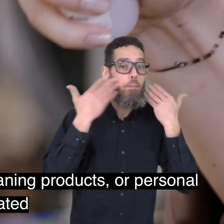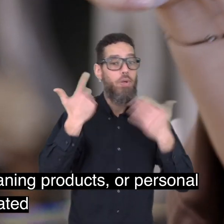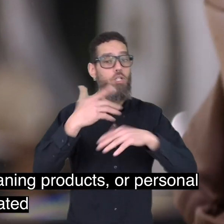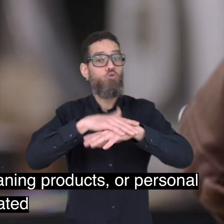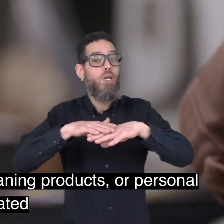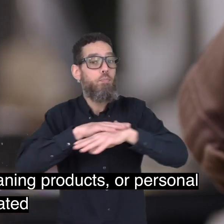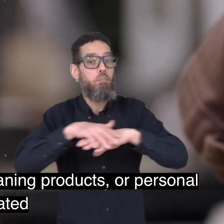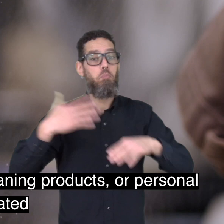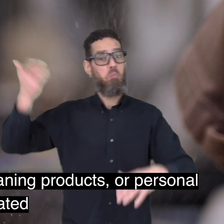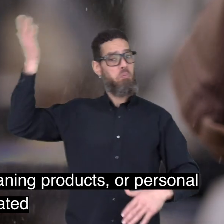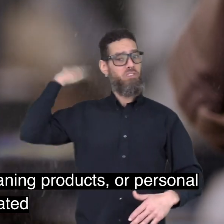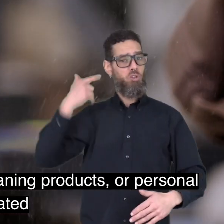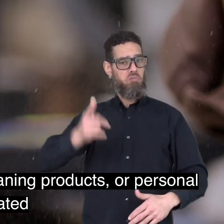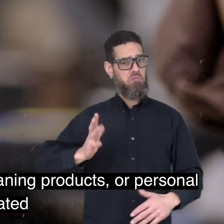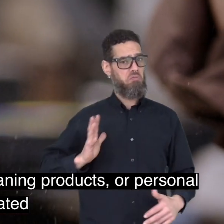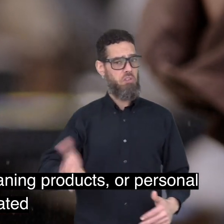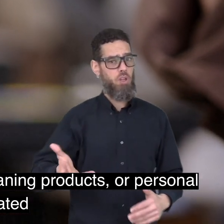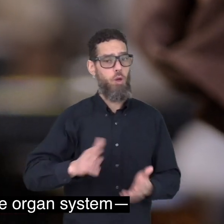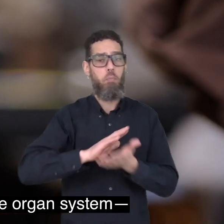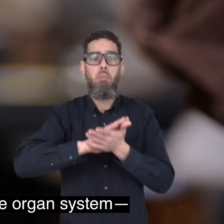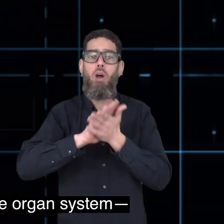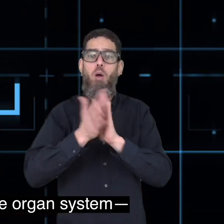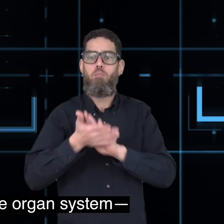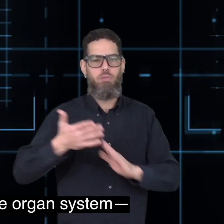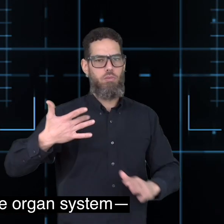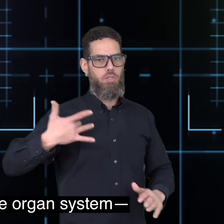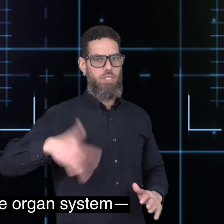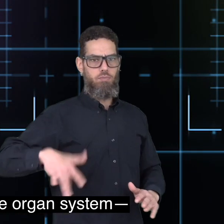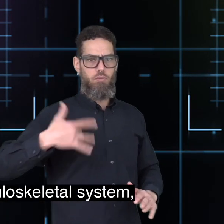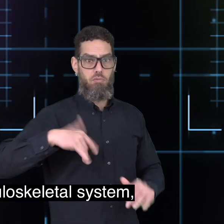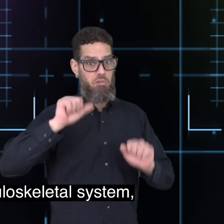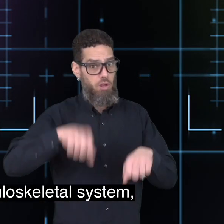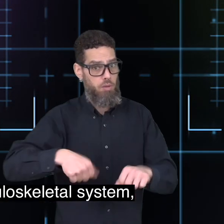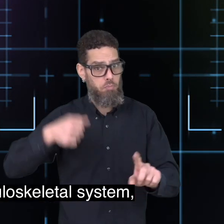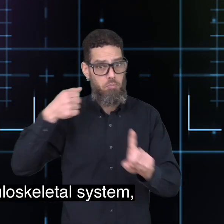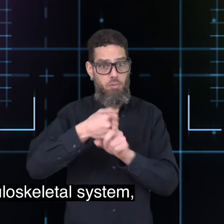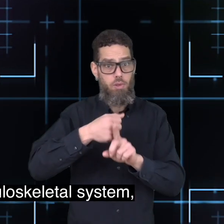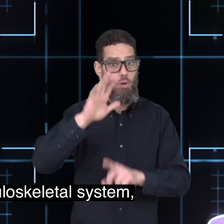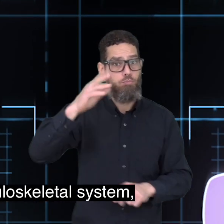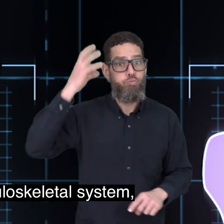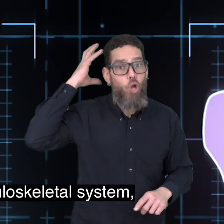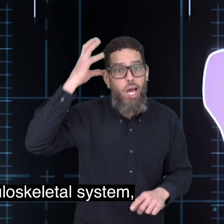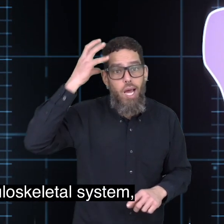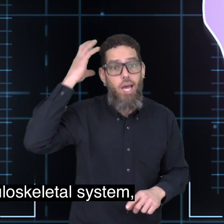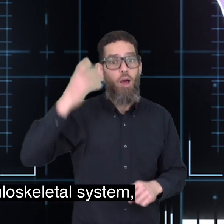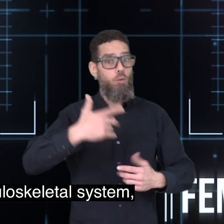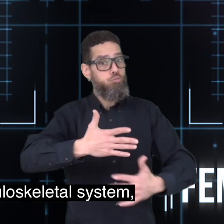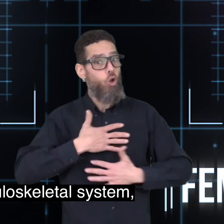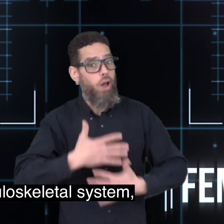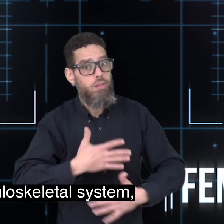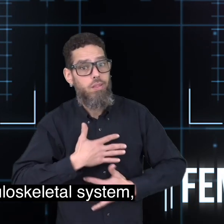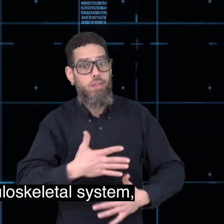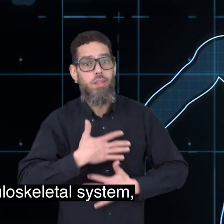tolerated, and now provoke symptoms that occur in more than one organ system, including the brain, the respiratory